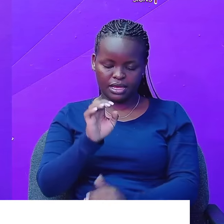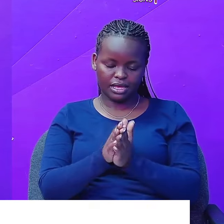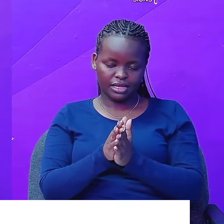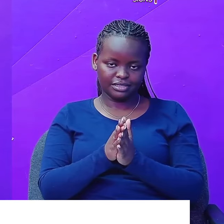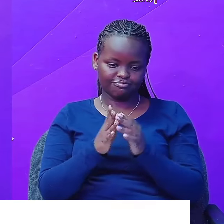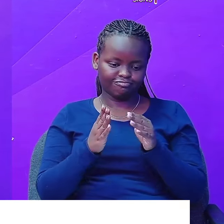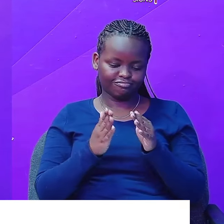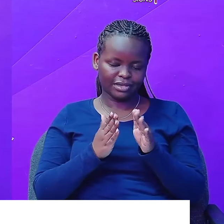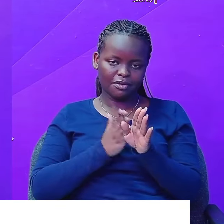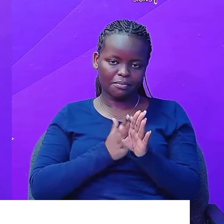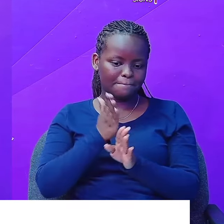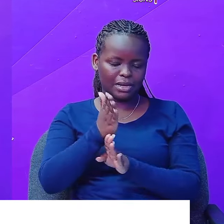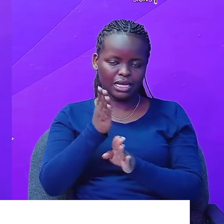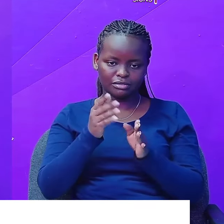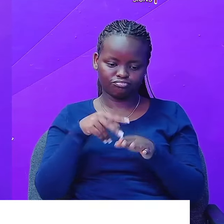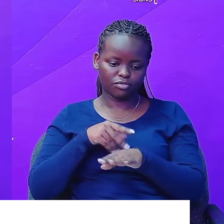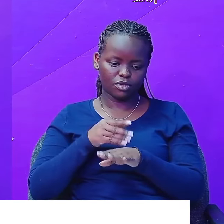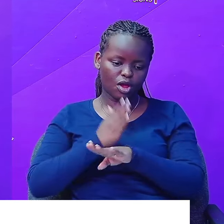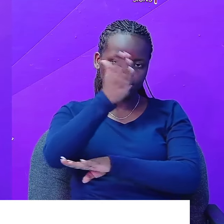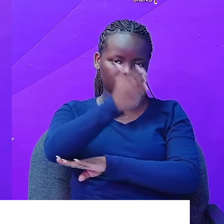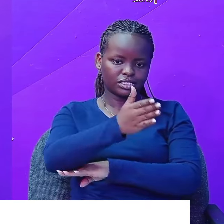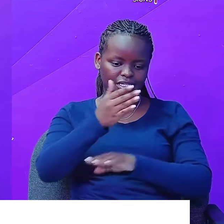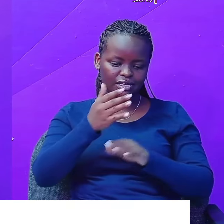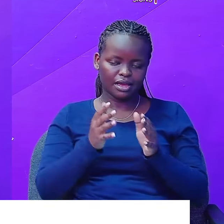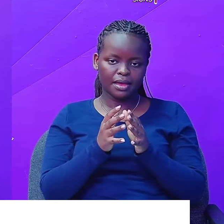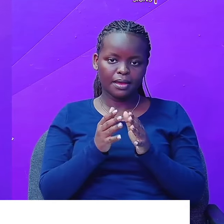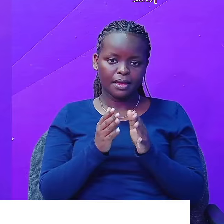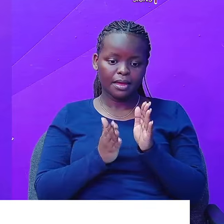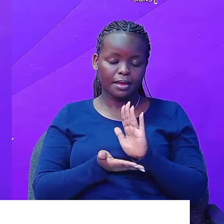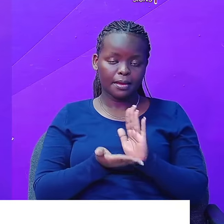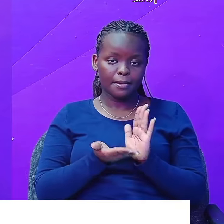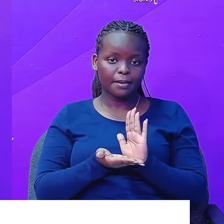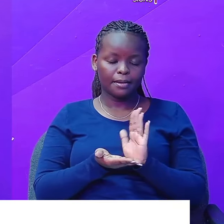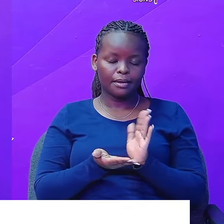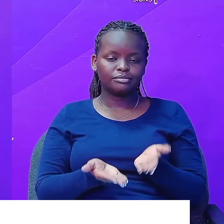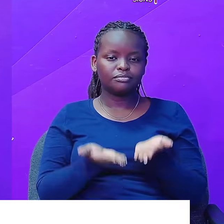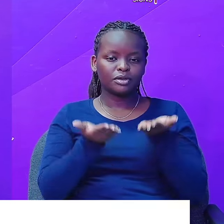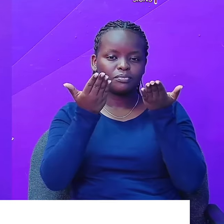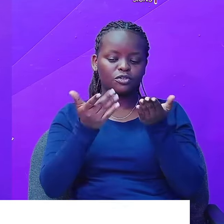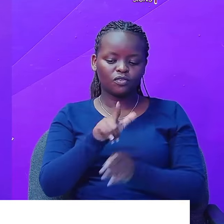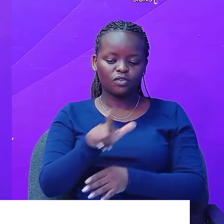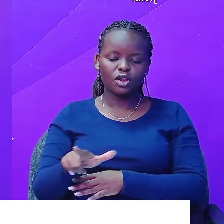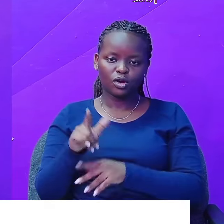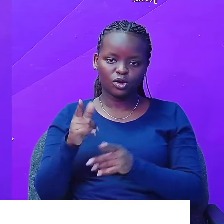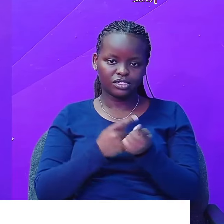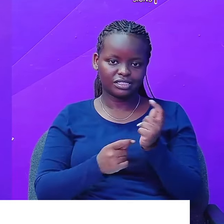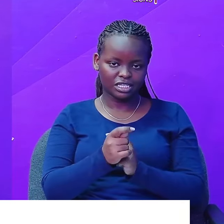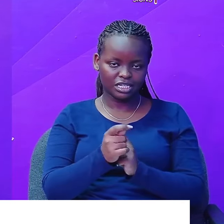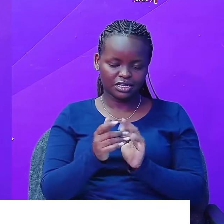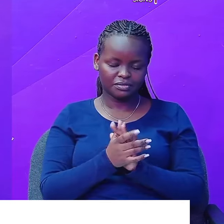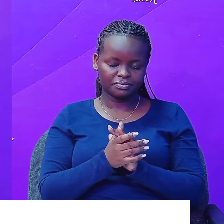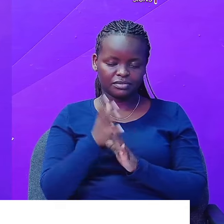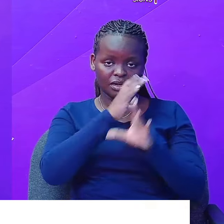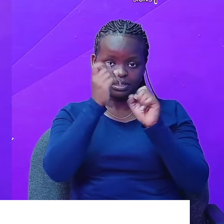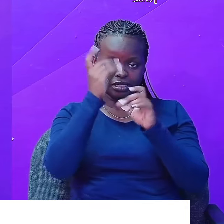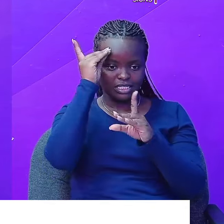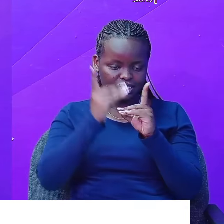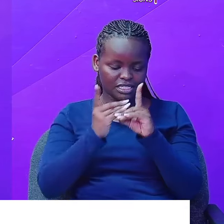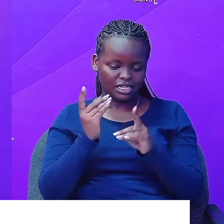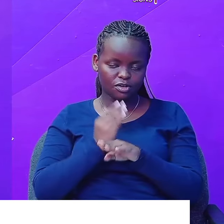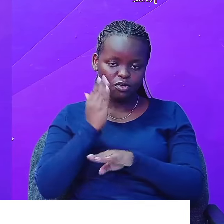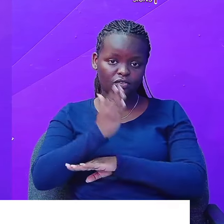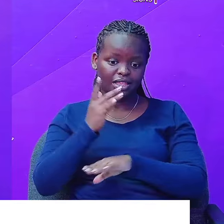crossings designed to enhance regional connectivity and local trade. Furthermore, the president presided over the launch